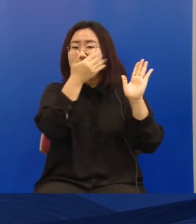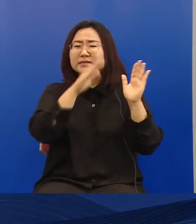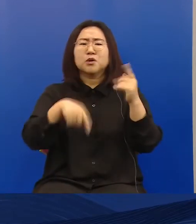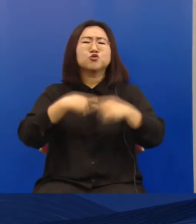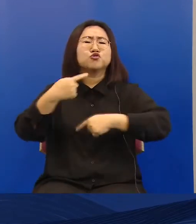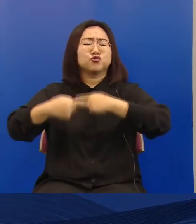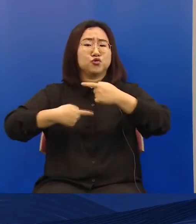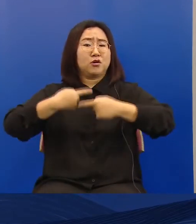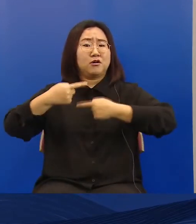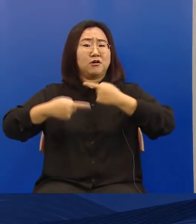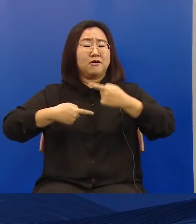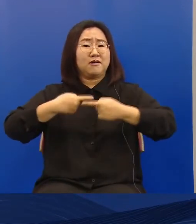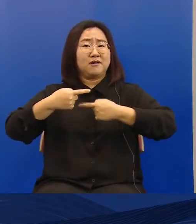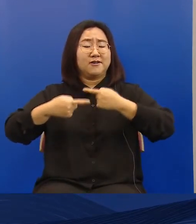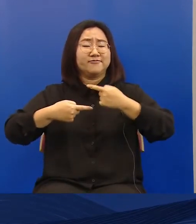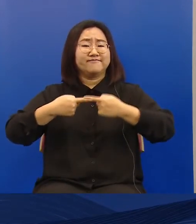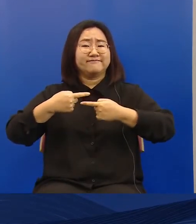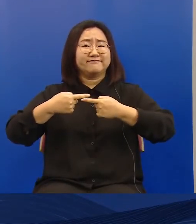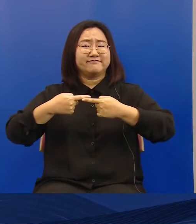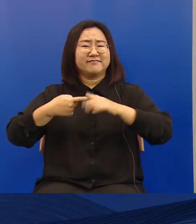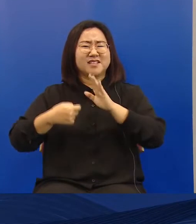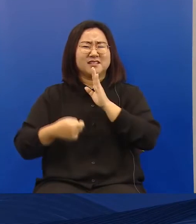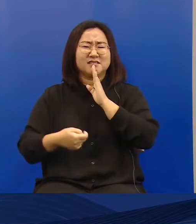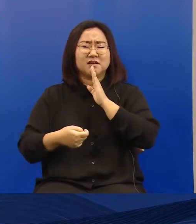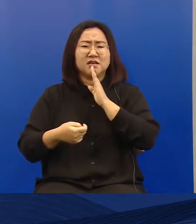speakers mentioned,